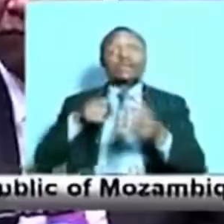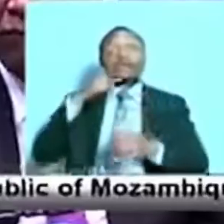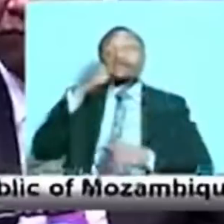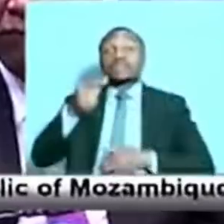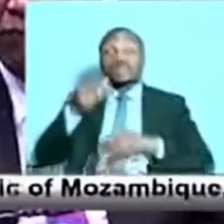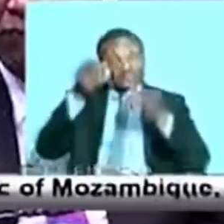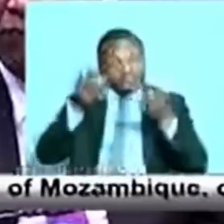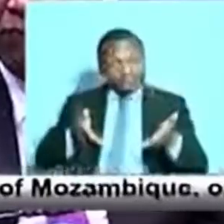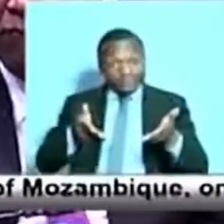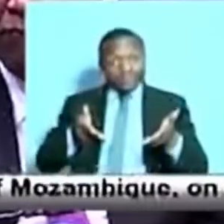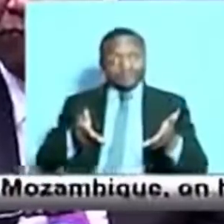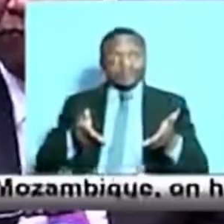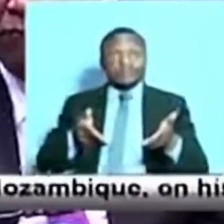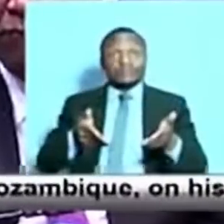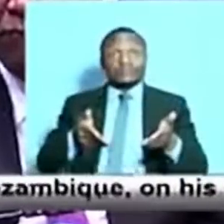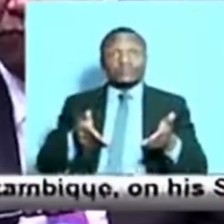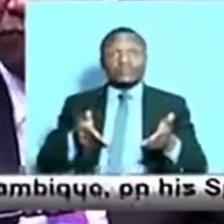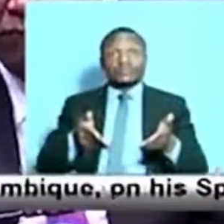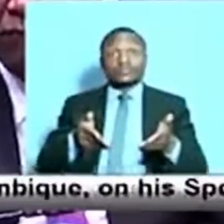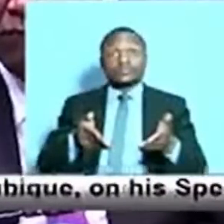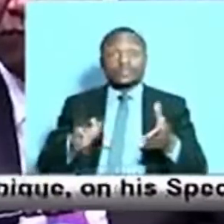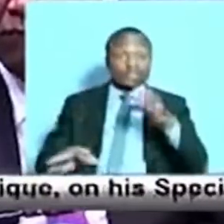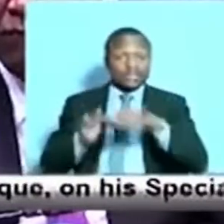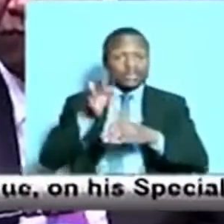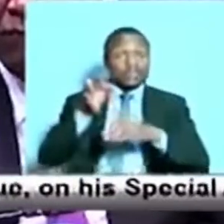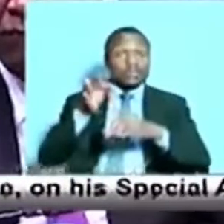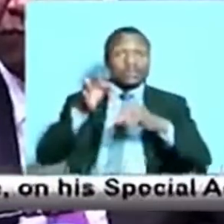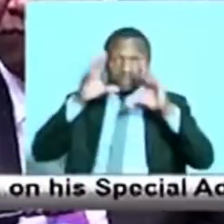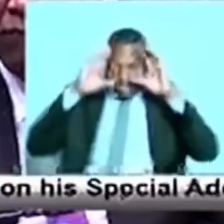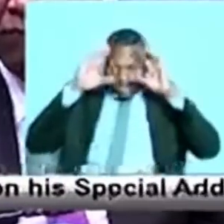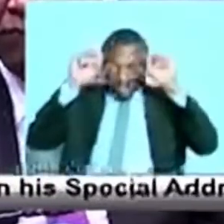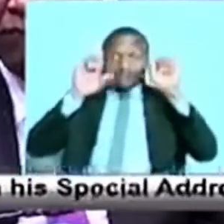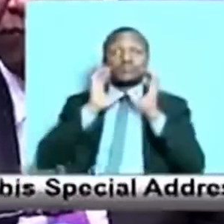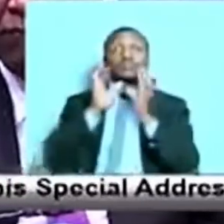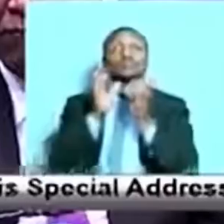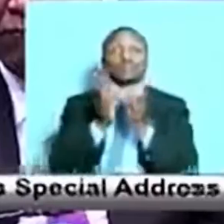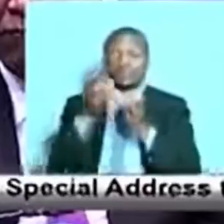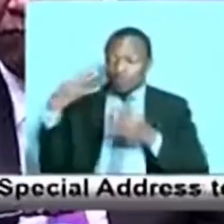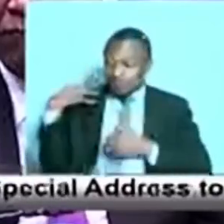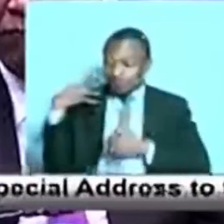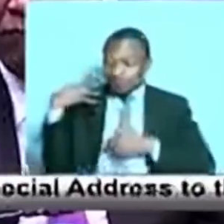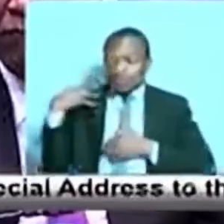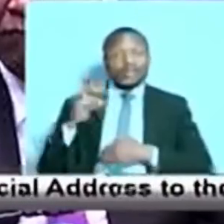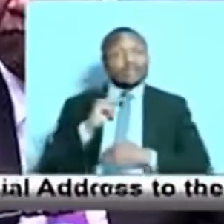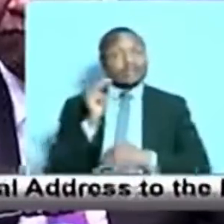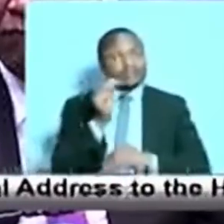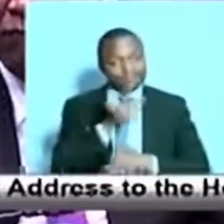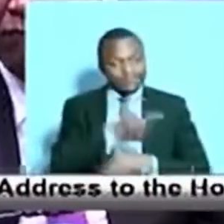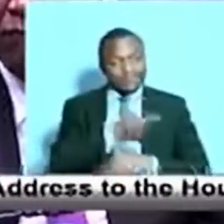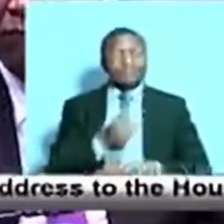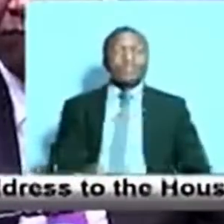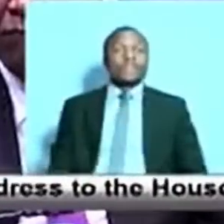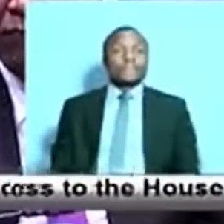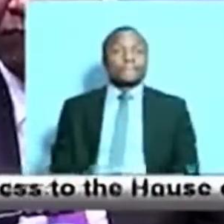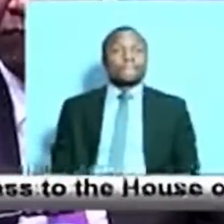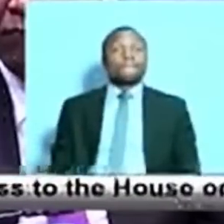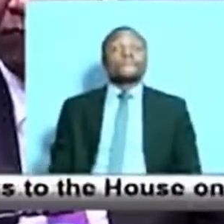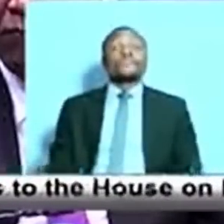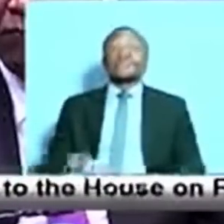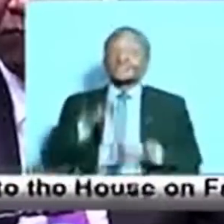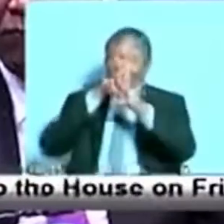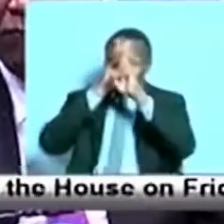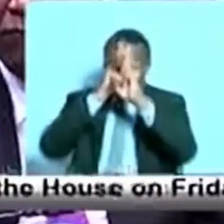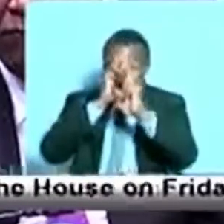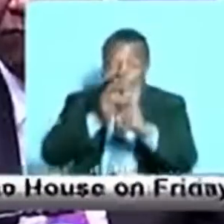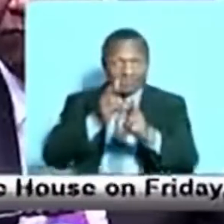here is that the speech of the president of Mozambique was serving to remind us of the dignity that